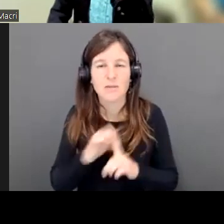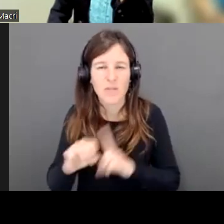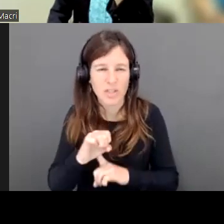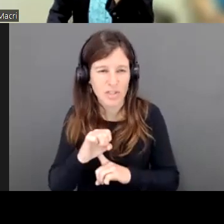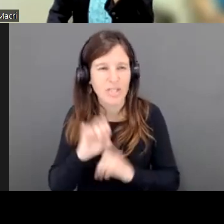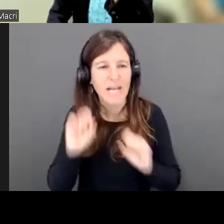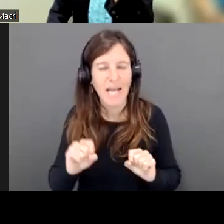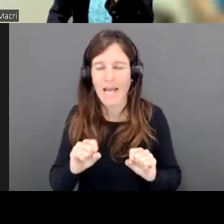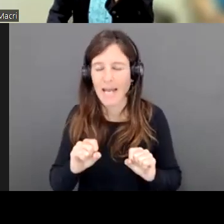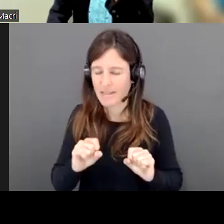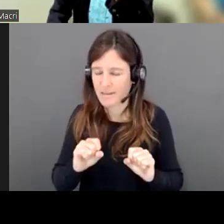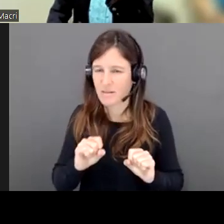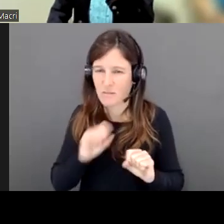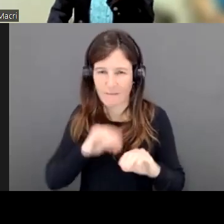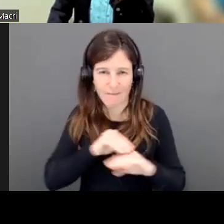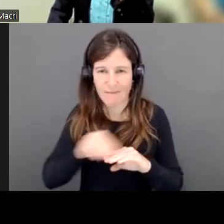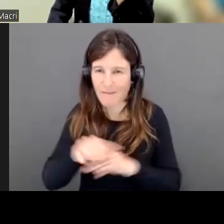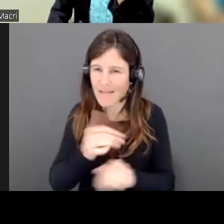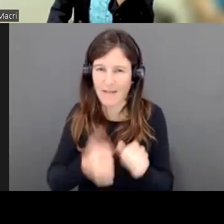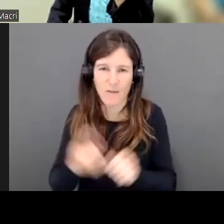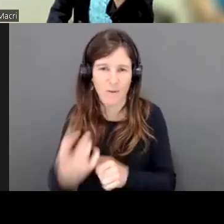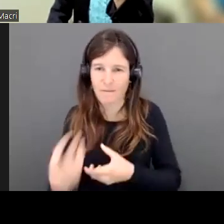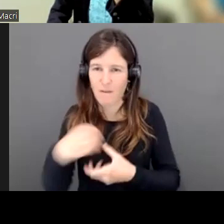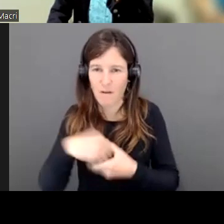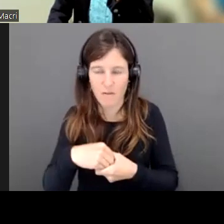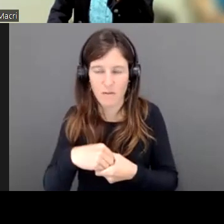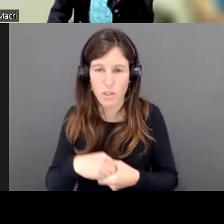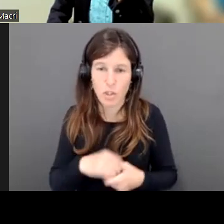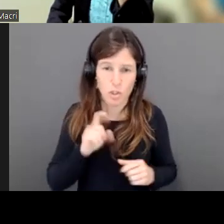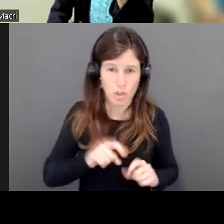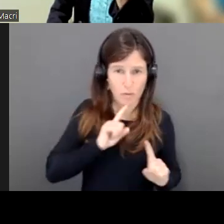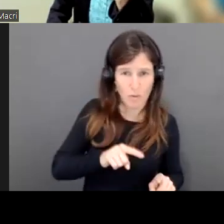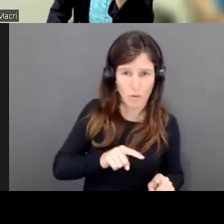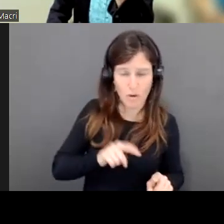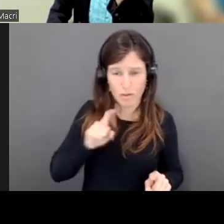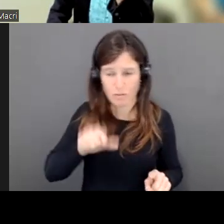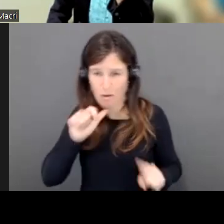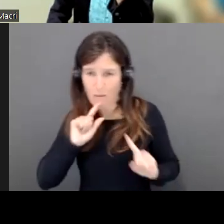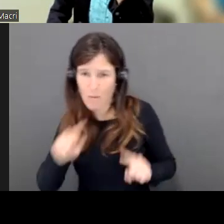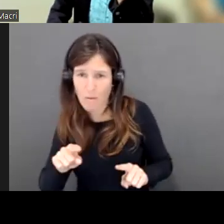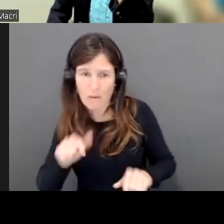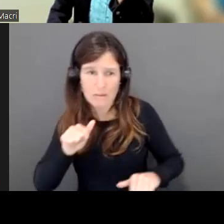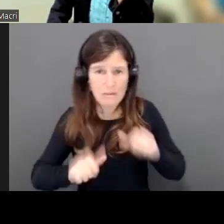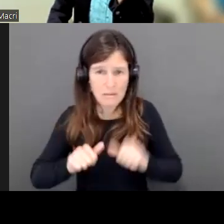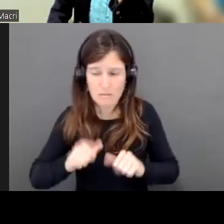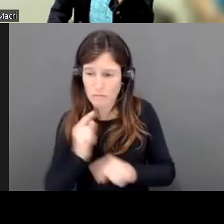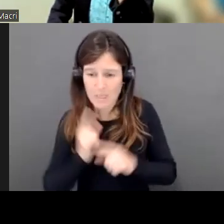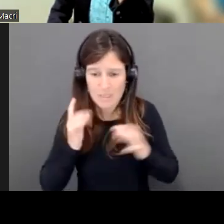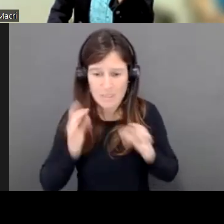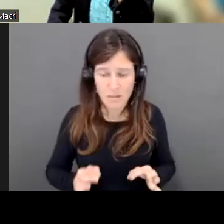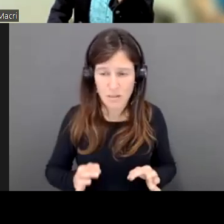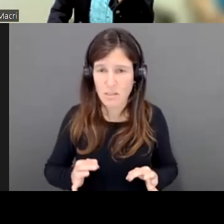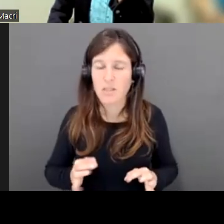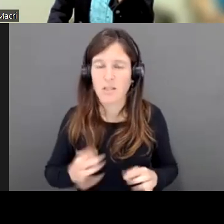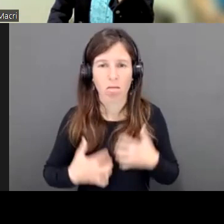ethical challenges, should or shouldn't we report, right? We're left with that moral distress on, are we doing the right thing for this individual?